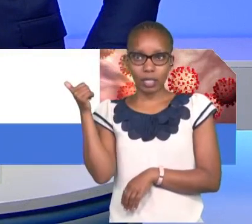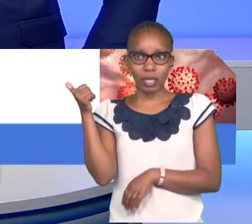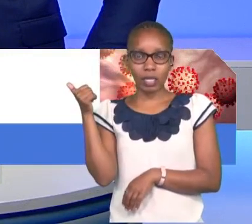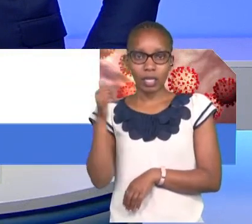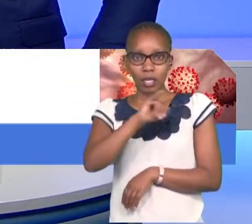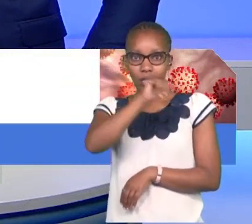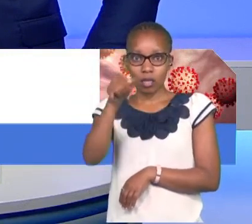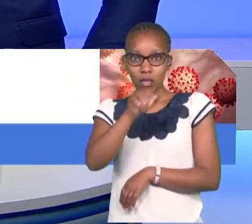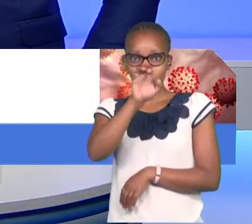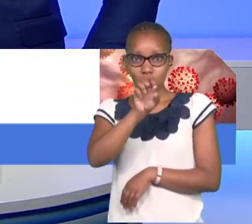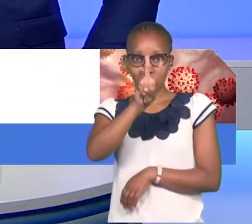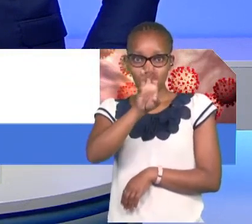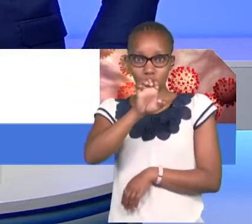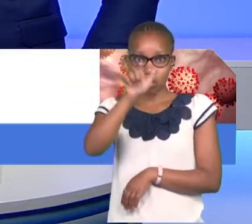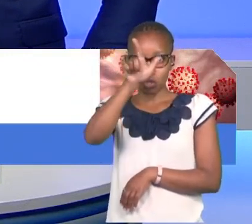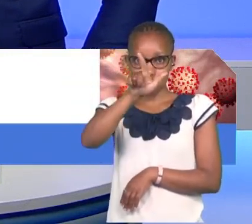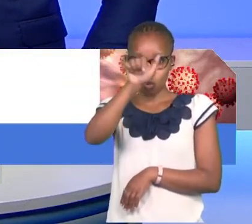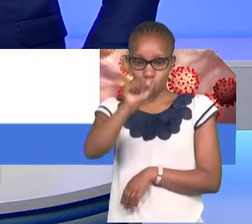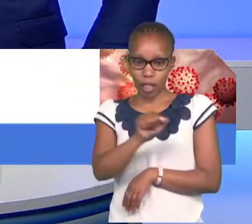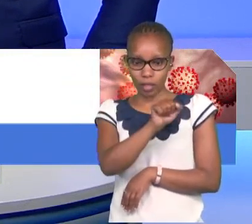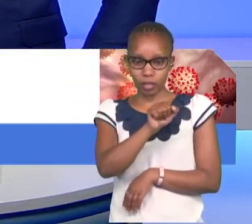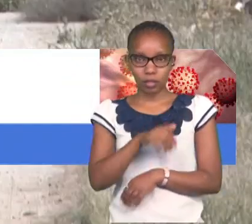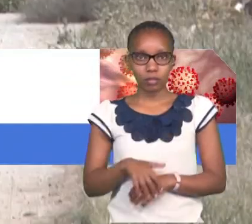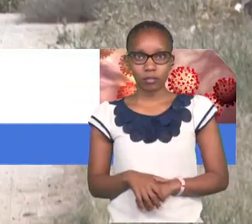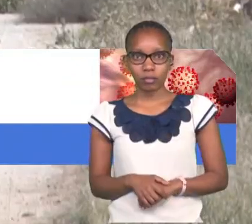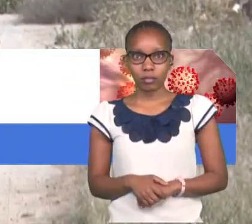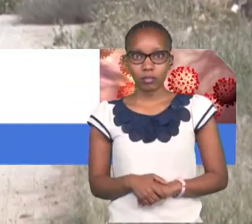ancient civilizations. Kanero Alex narrates.